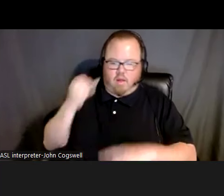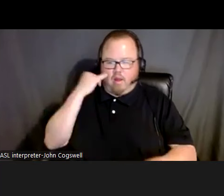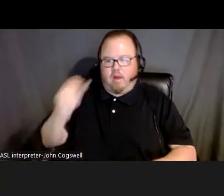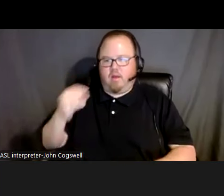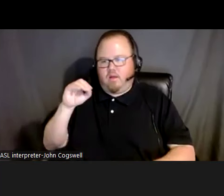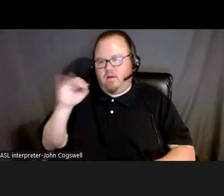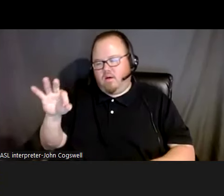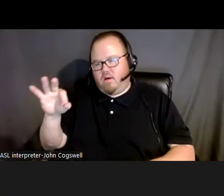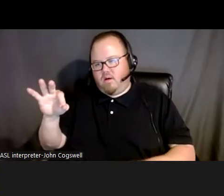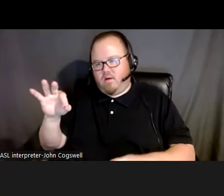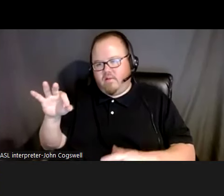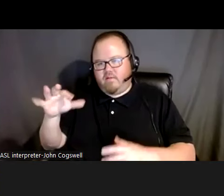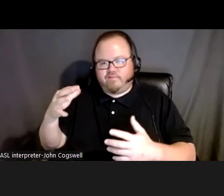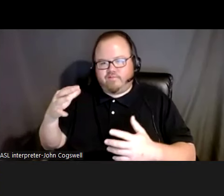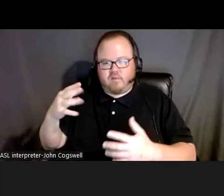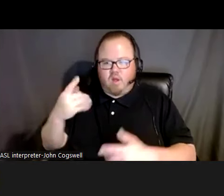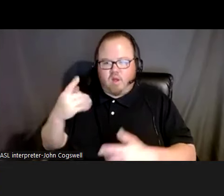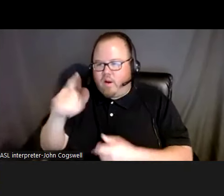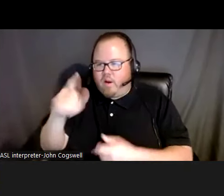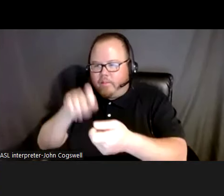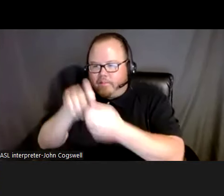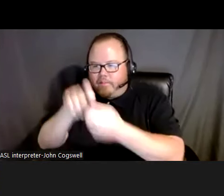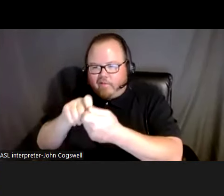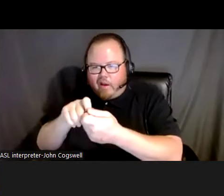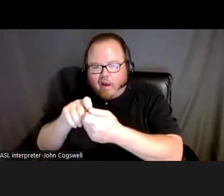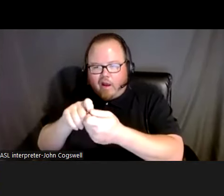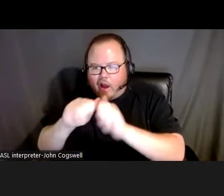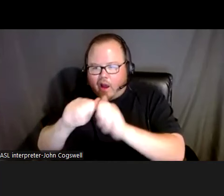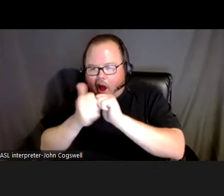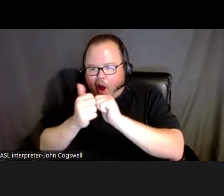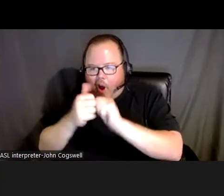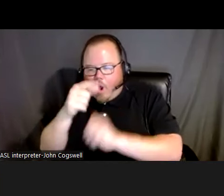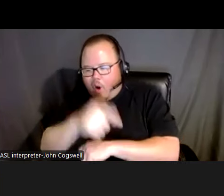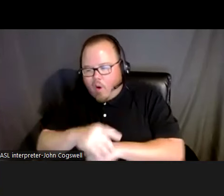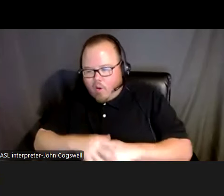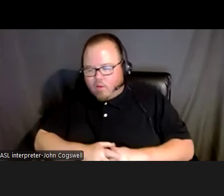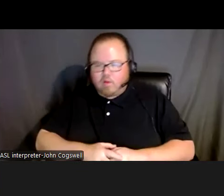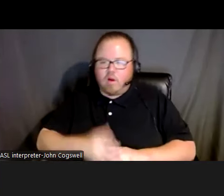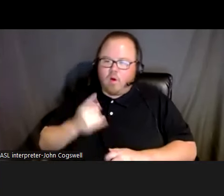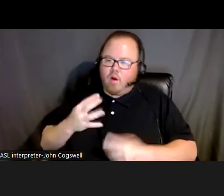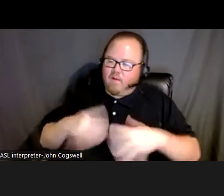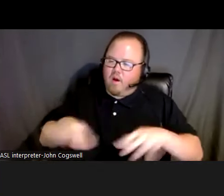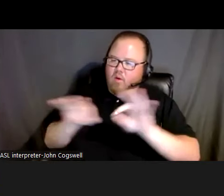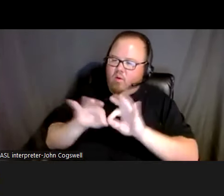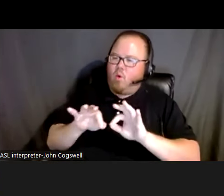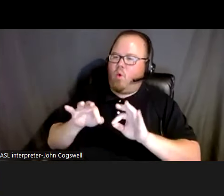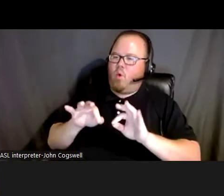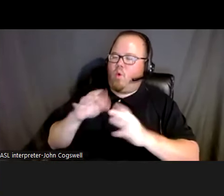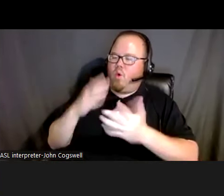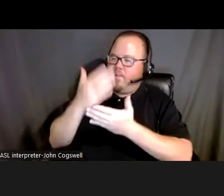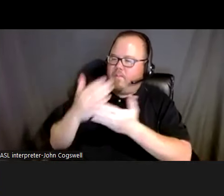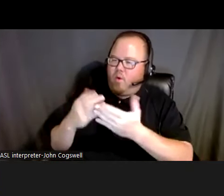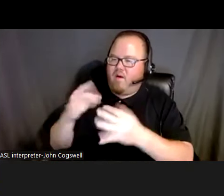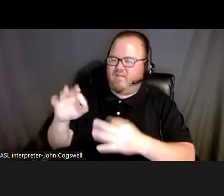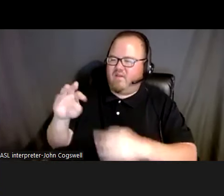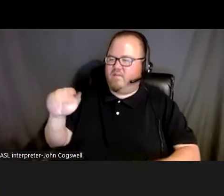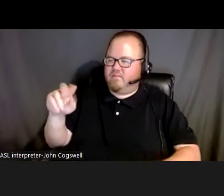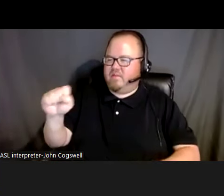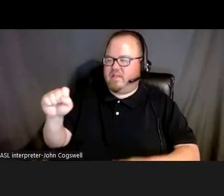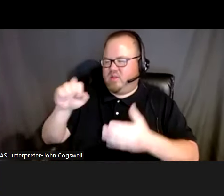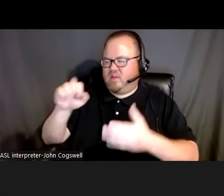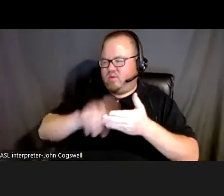just to this one specific spot. This is one of the core components of mean safety research and the International